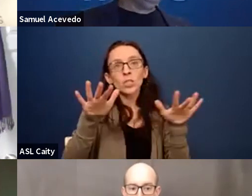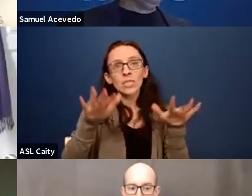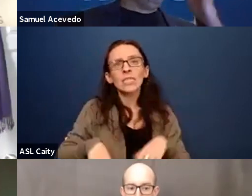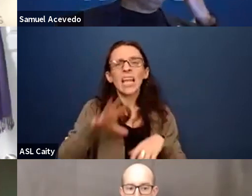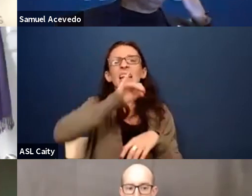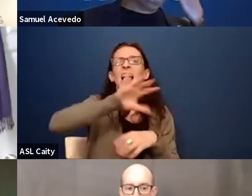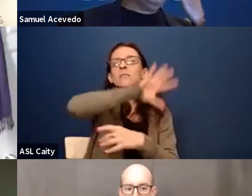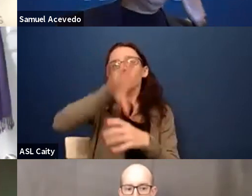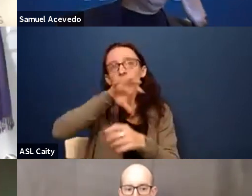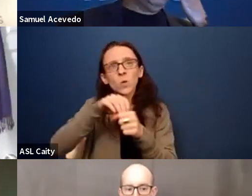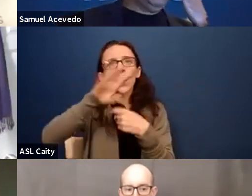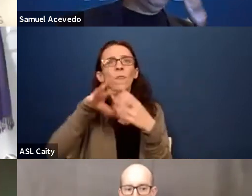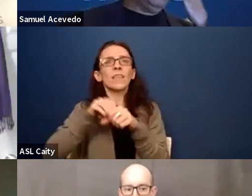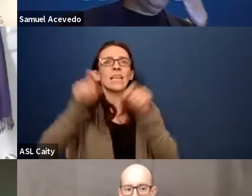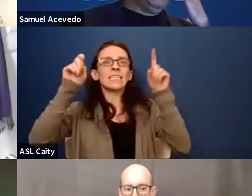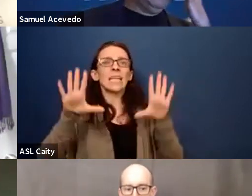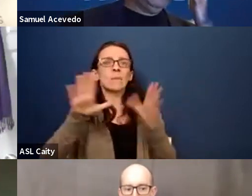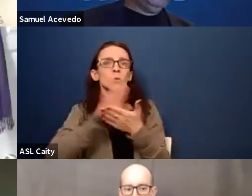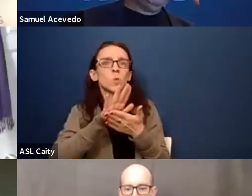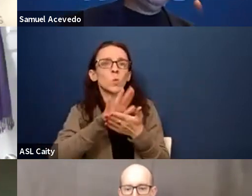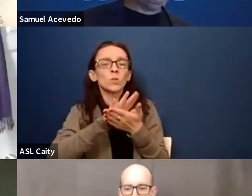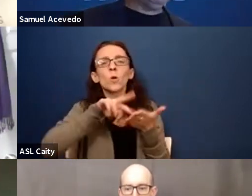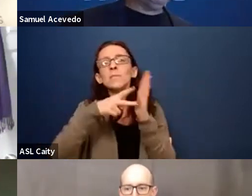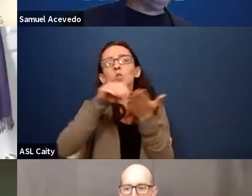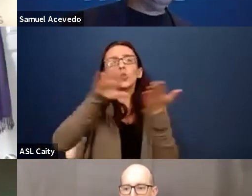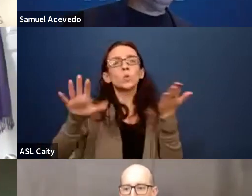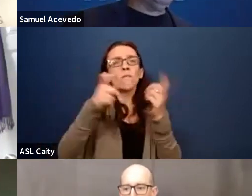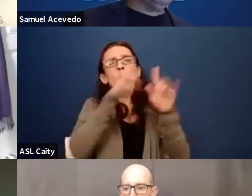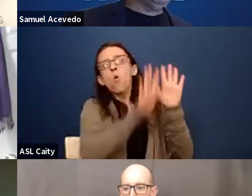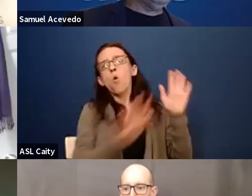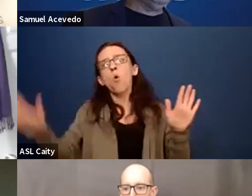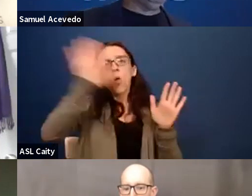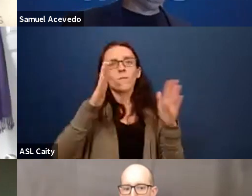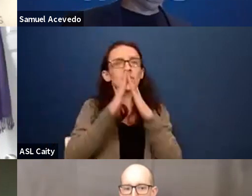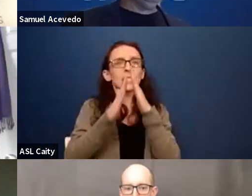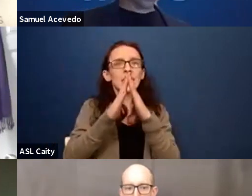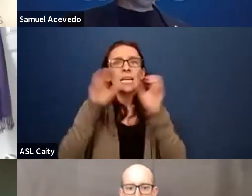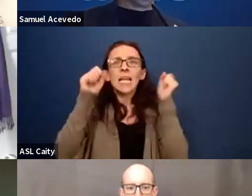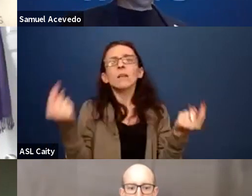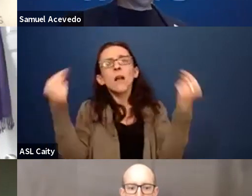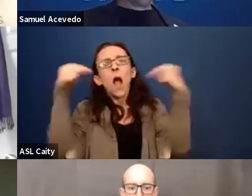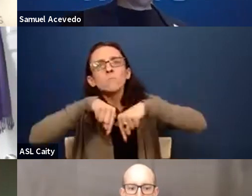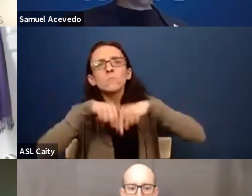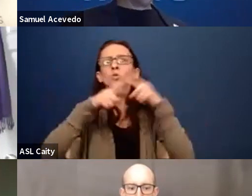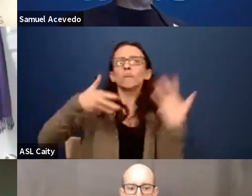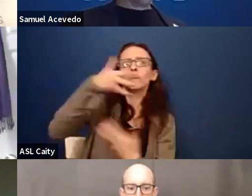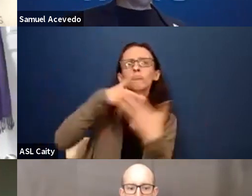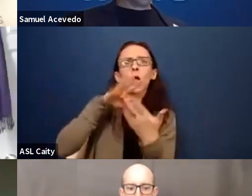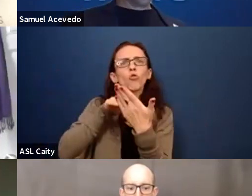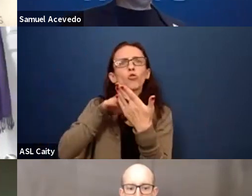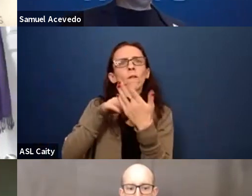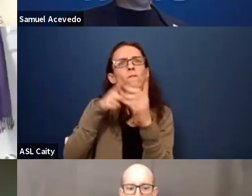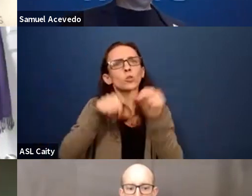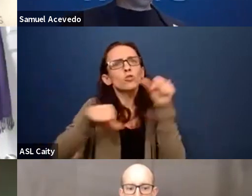exam schools. So students across the city are coming to learn from and with each other, right? It'd